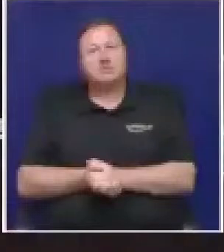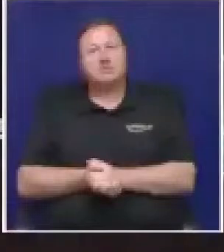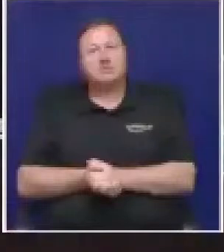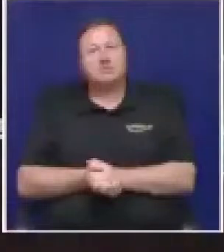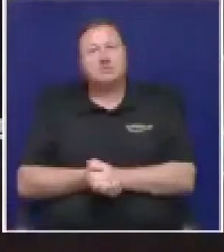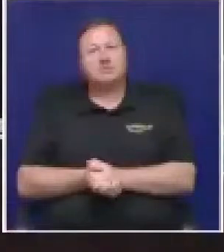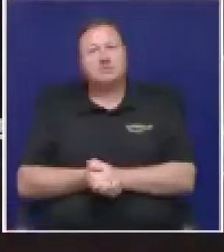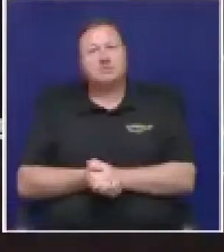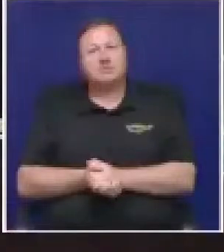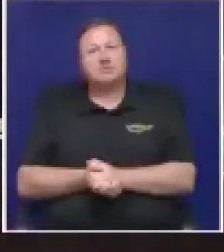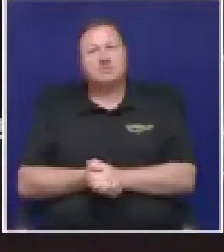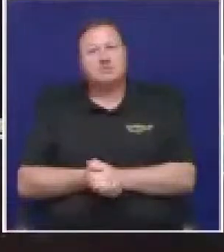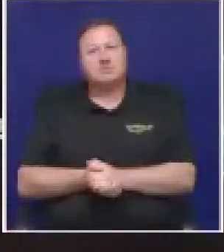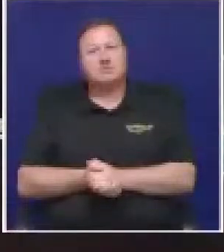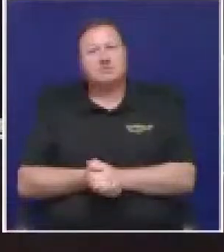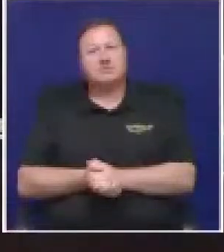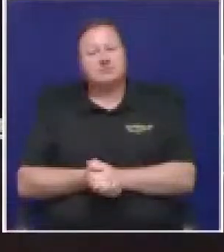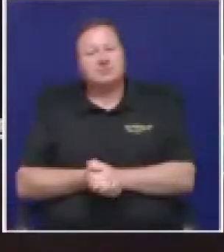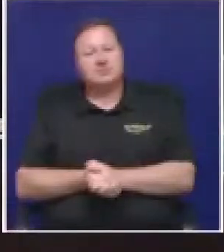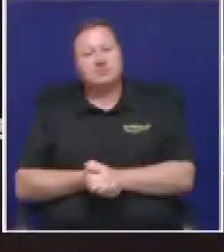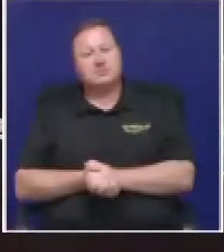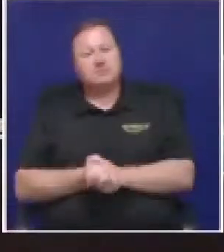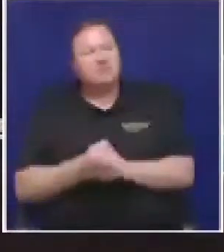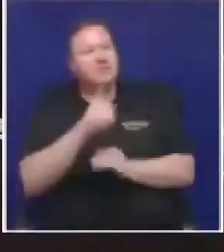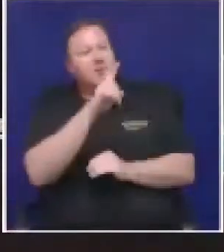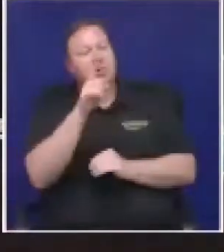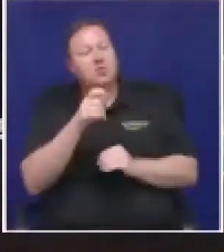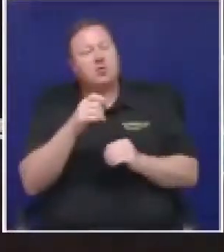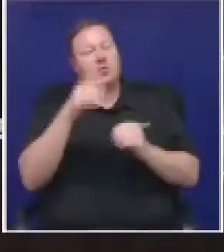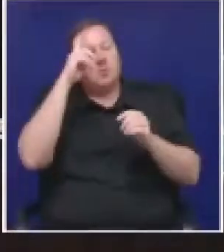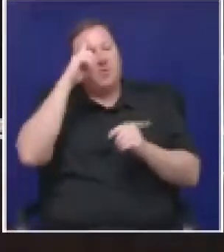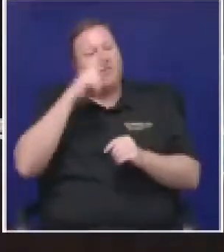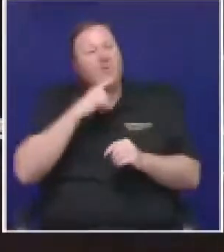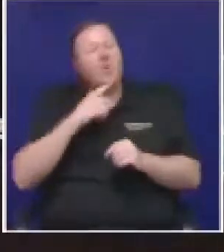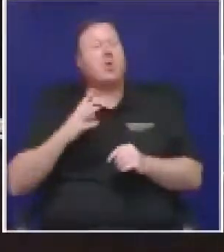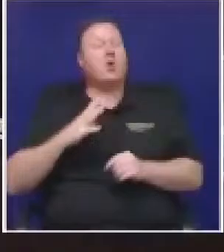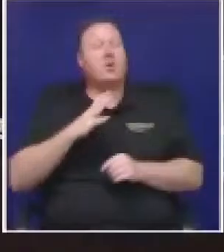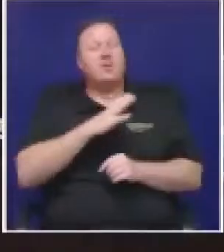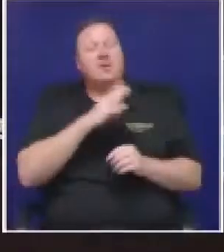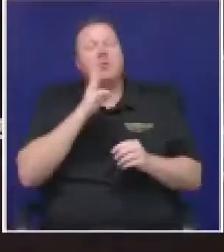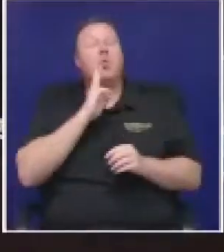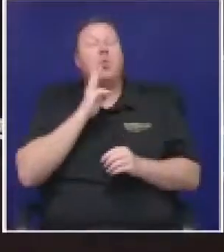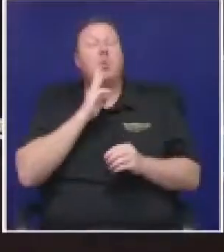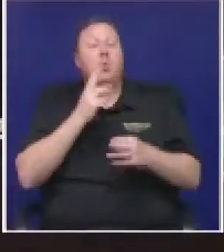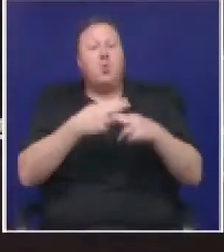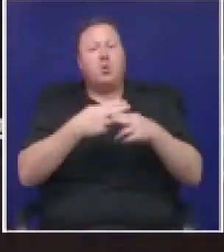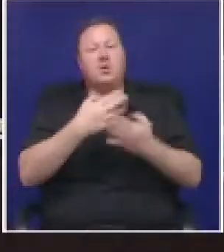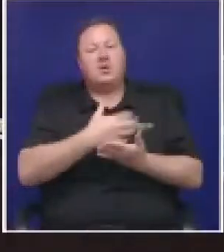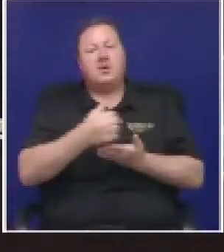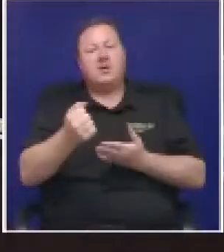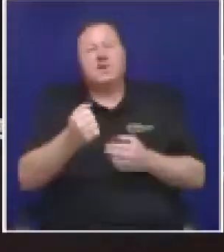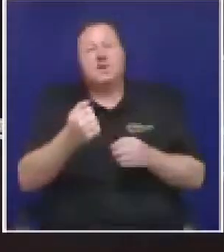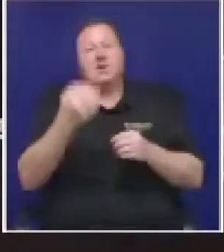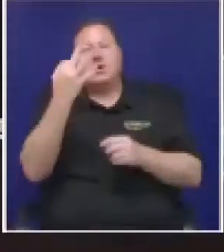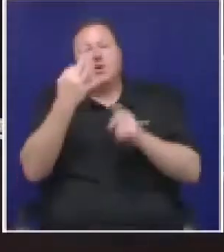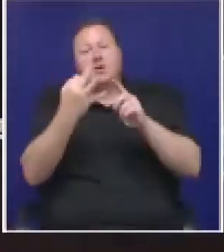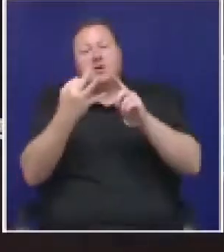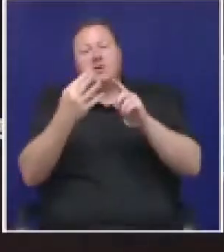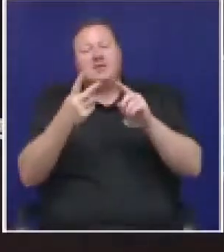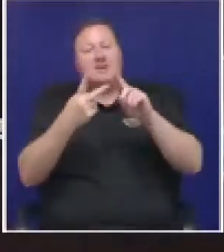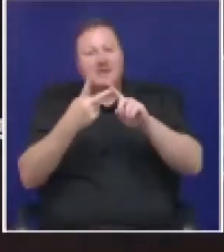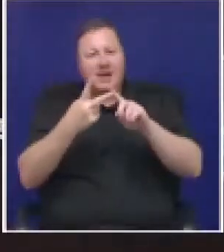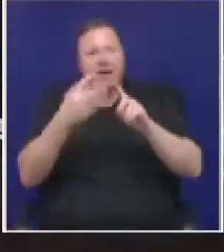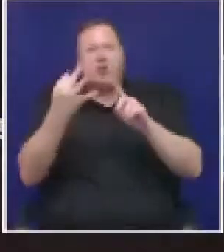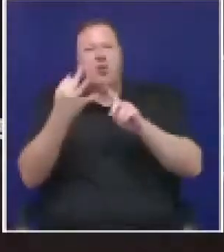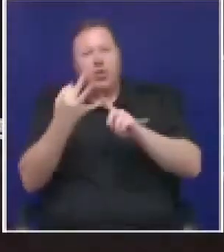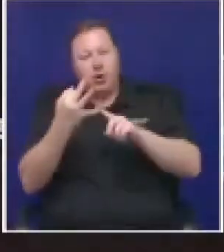This is enough question on report of Portfolio Committee on Water and Sanitation on second and third quarterly expenditure